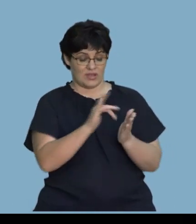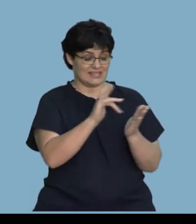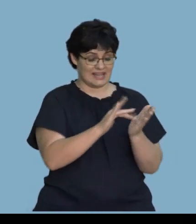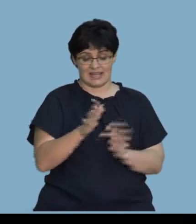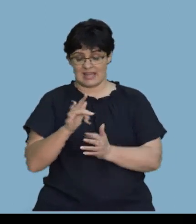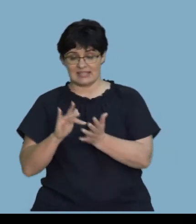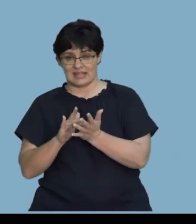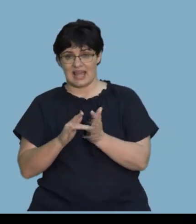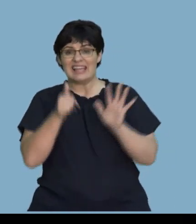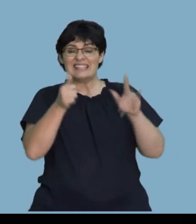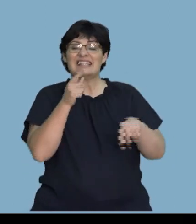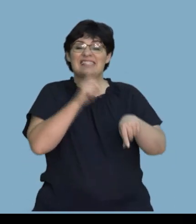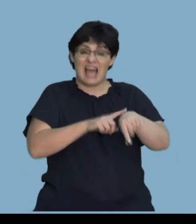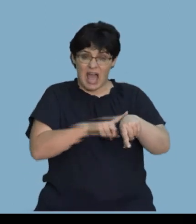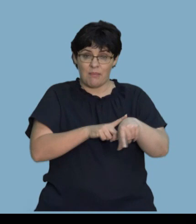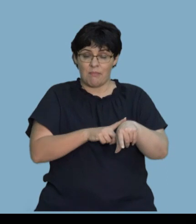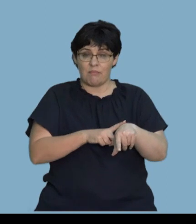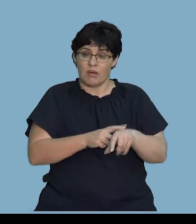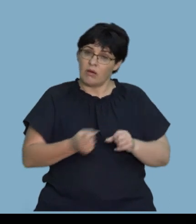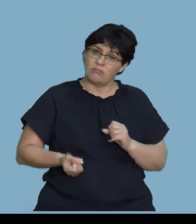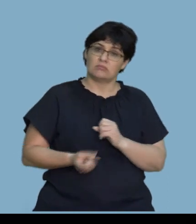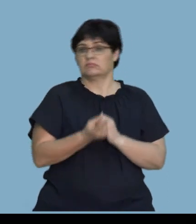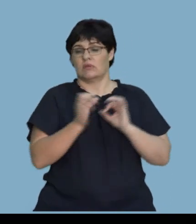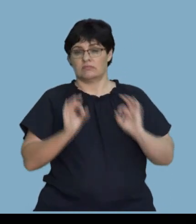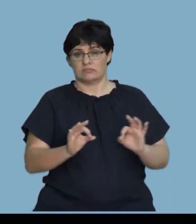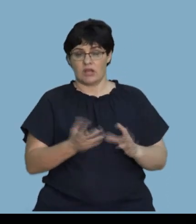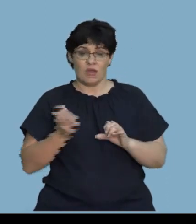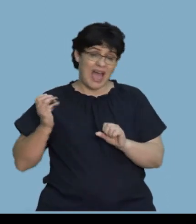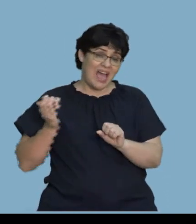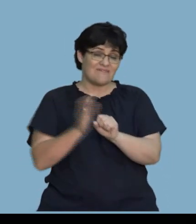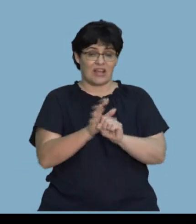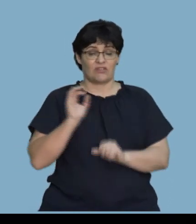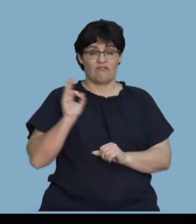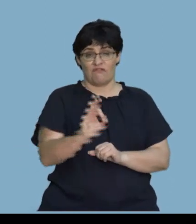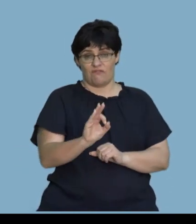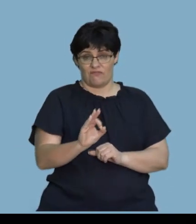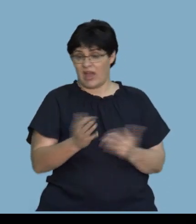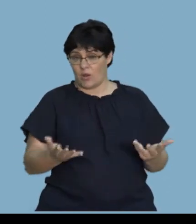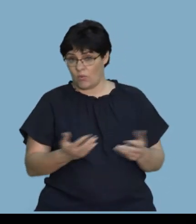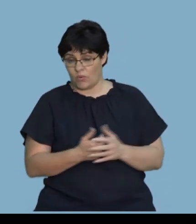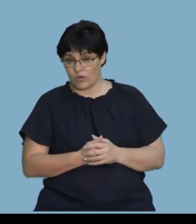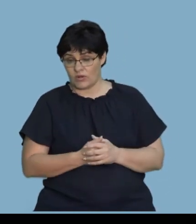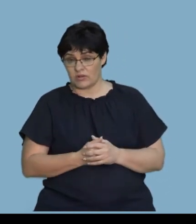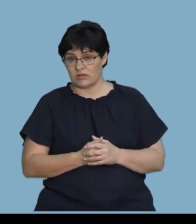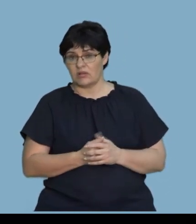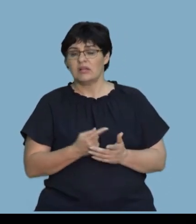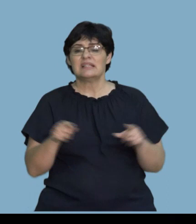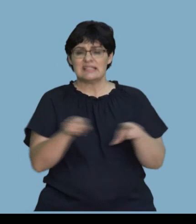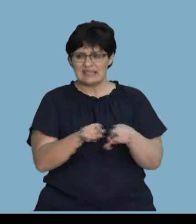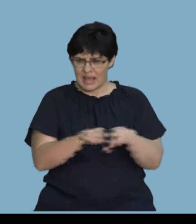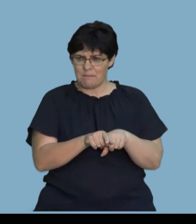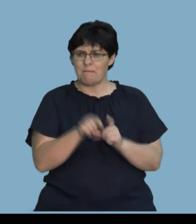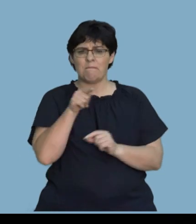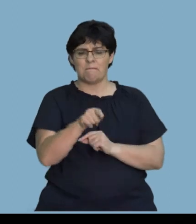centers is 6 times the original one. How is that going to affect the force in terms of F? So we are saying it's still the same masses,